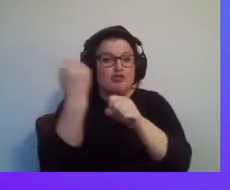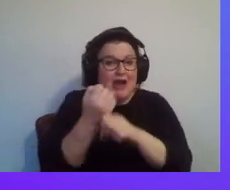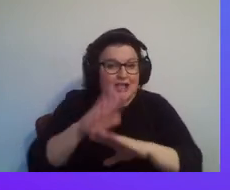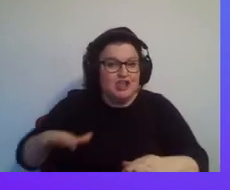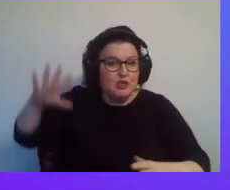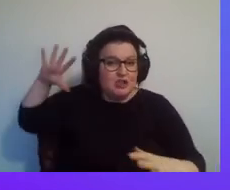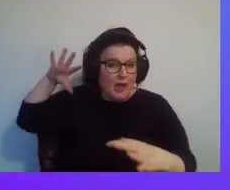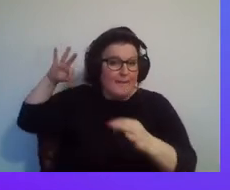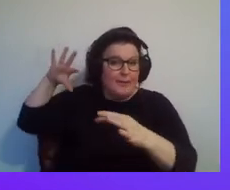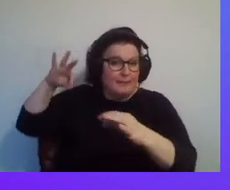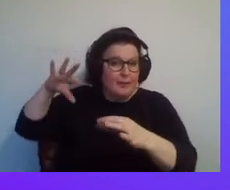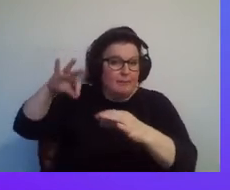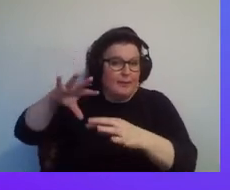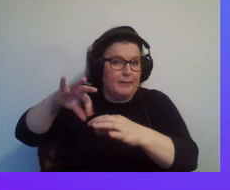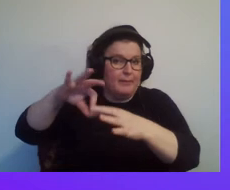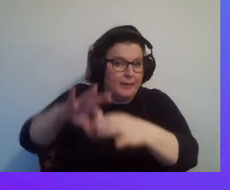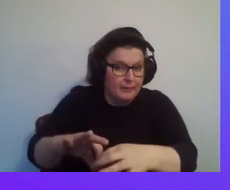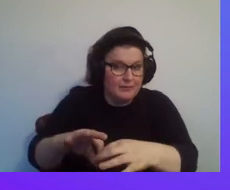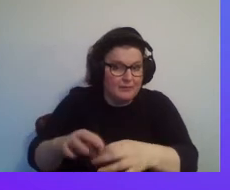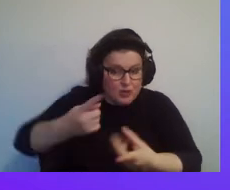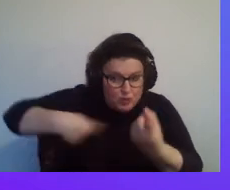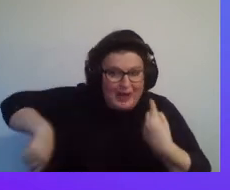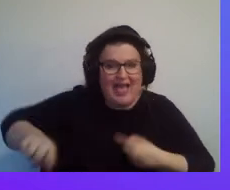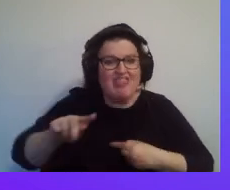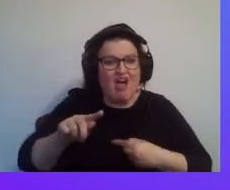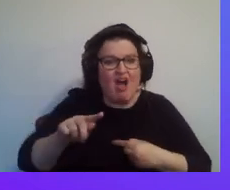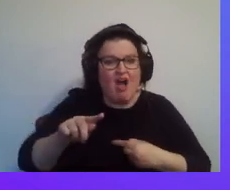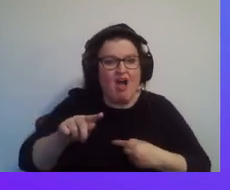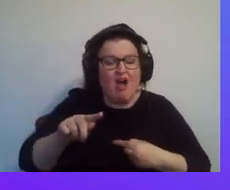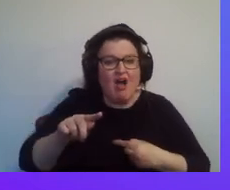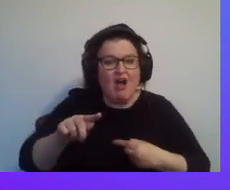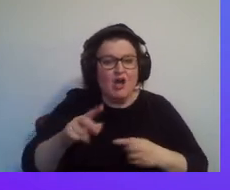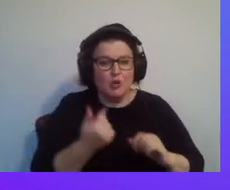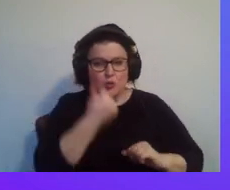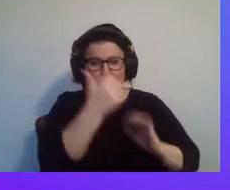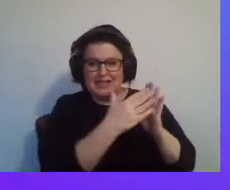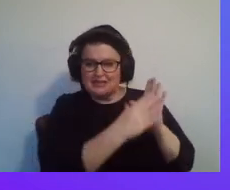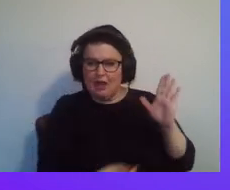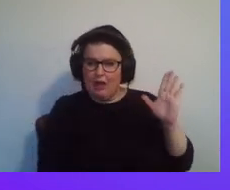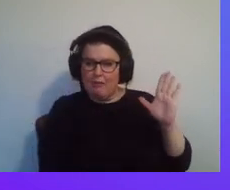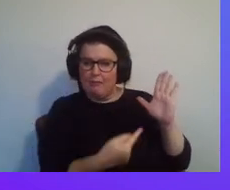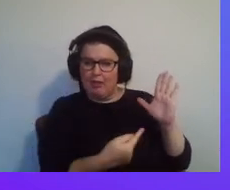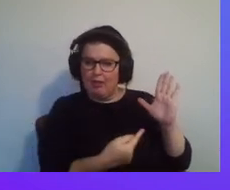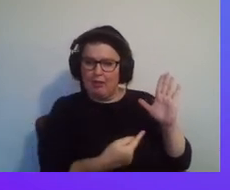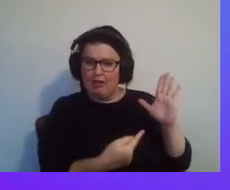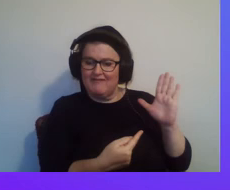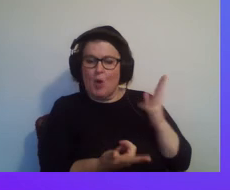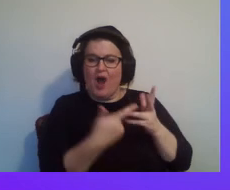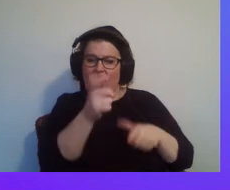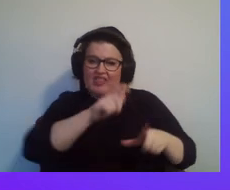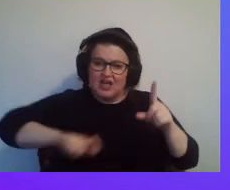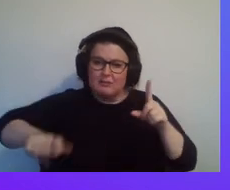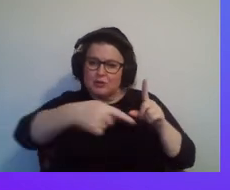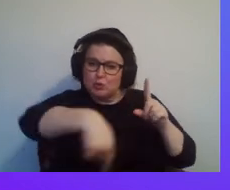our communities that actually other communities have much to learn from. The reason why it is so important to have the